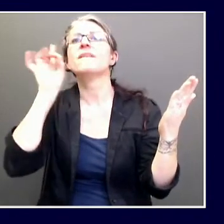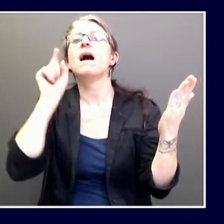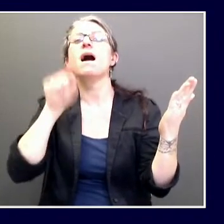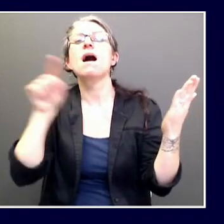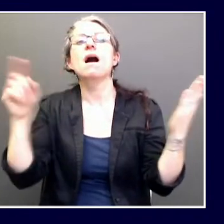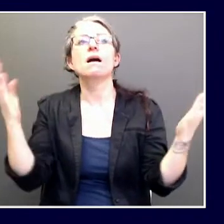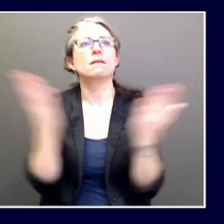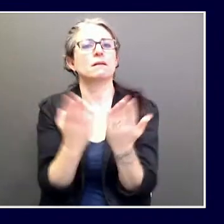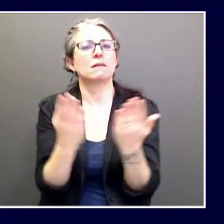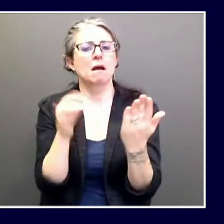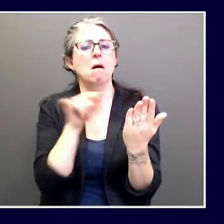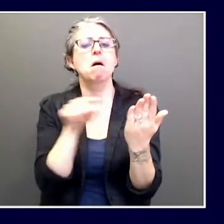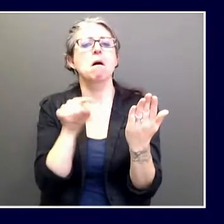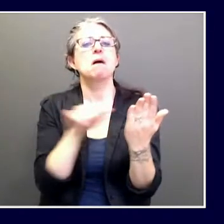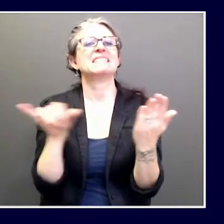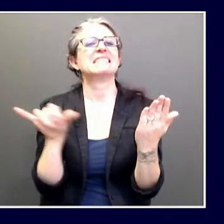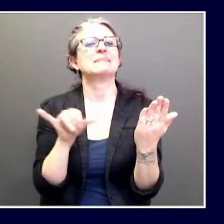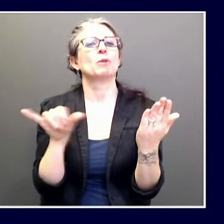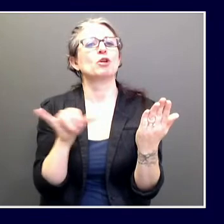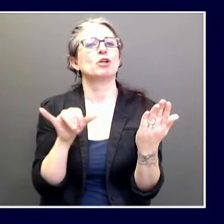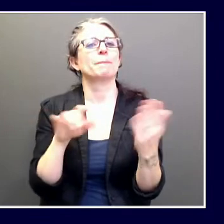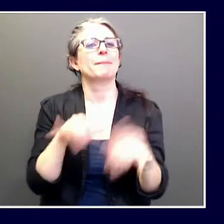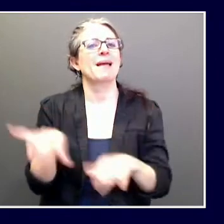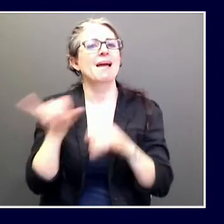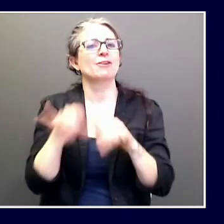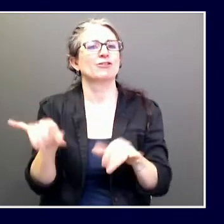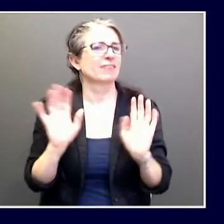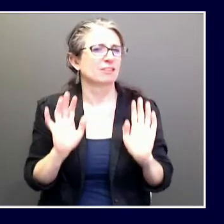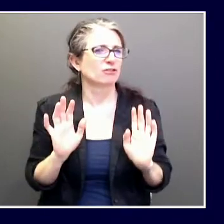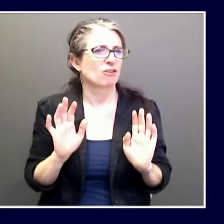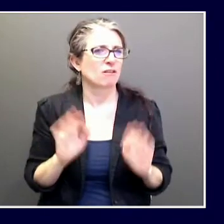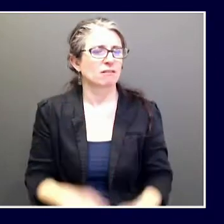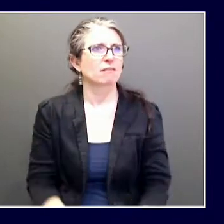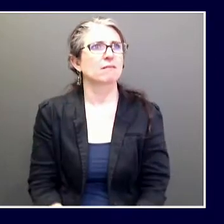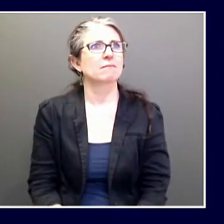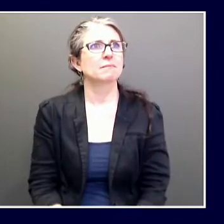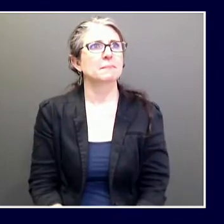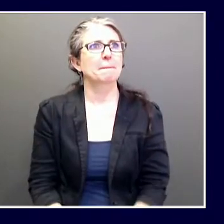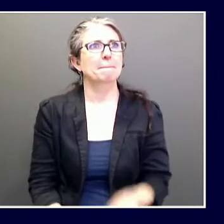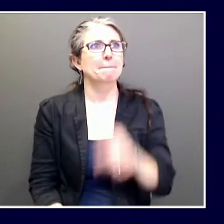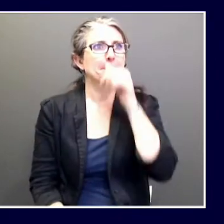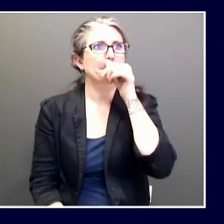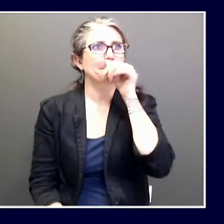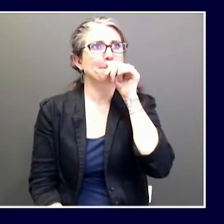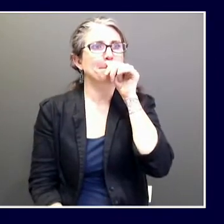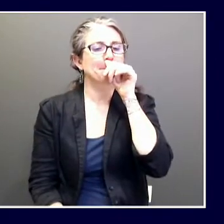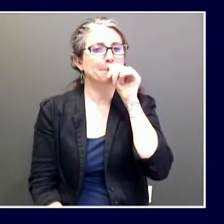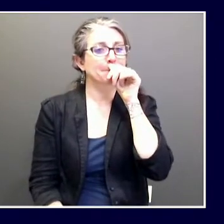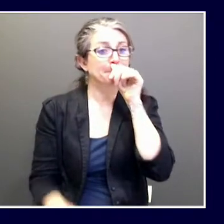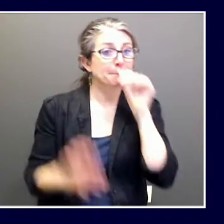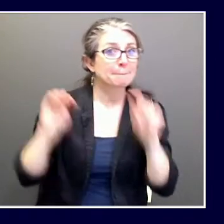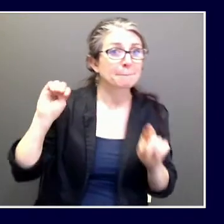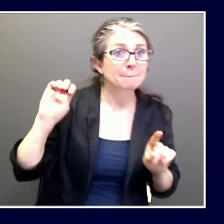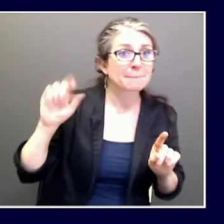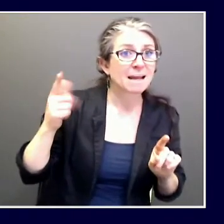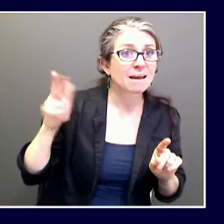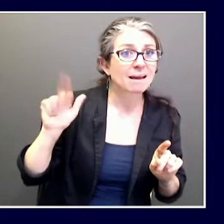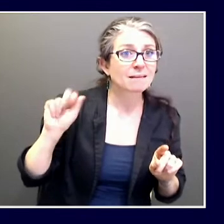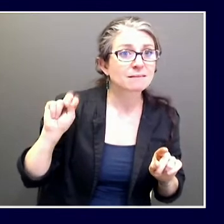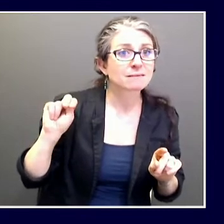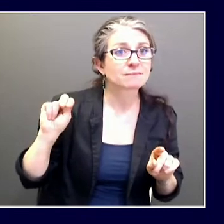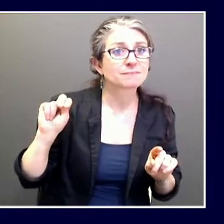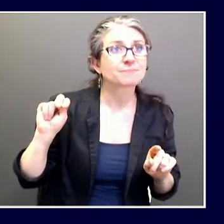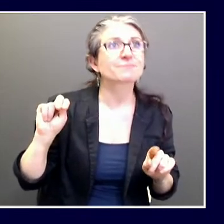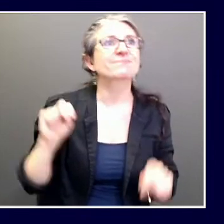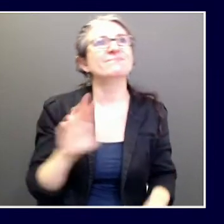Megan, over to you. Thanks for taking my question.